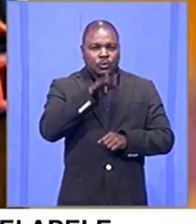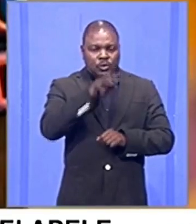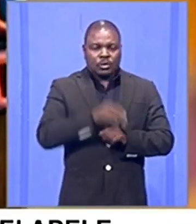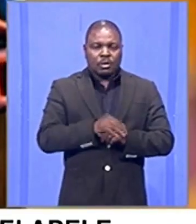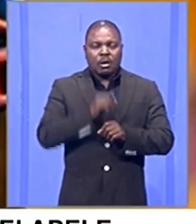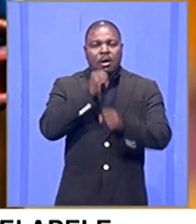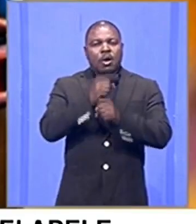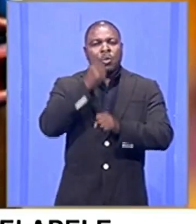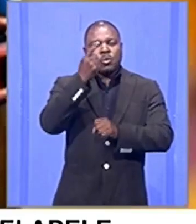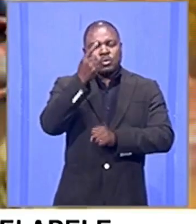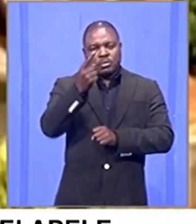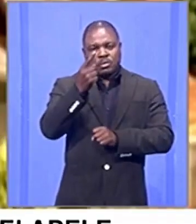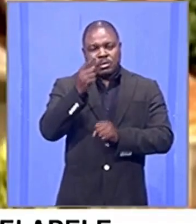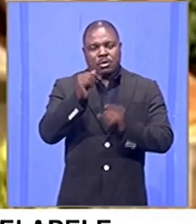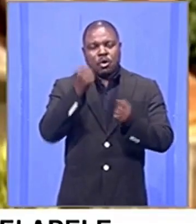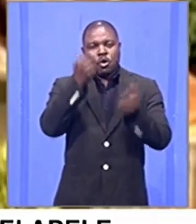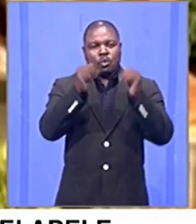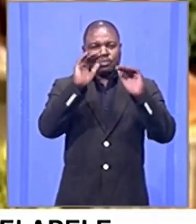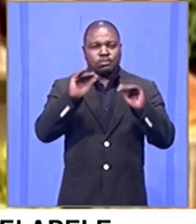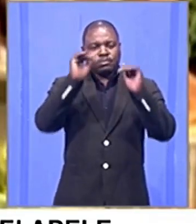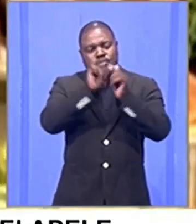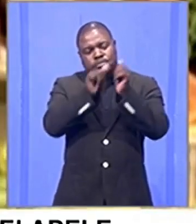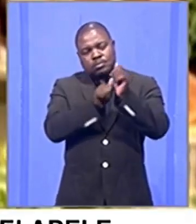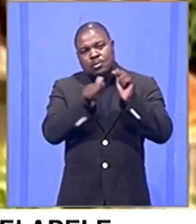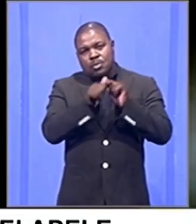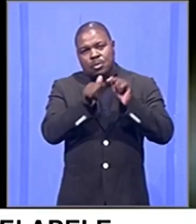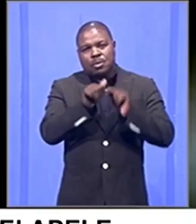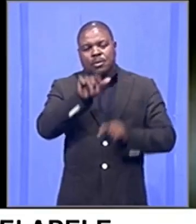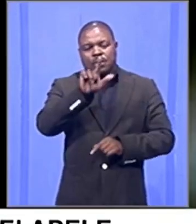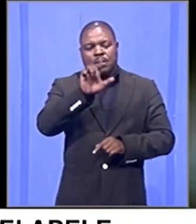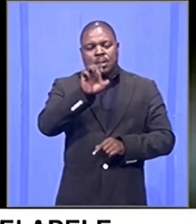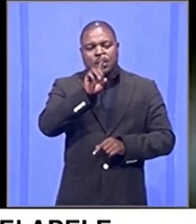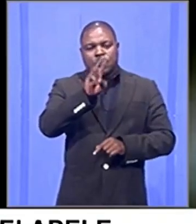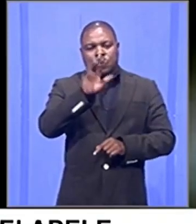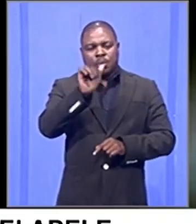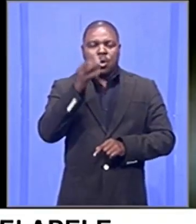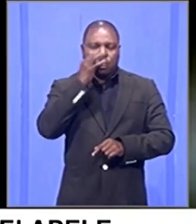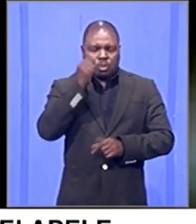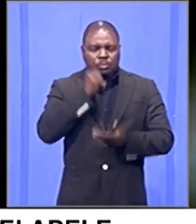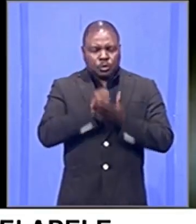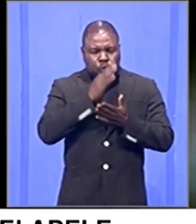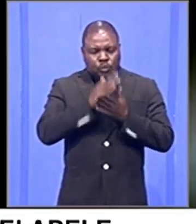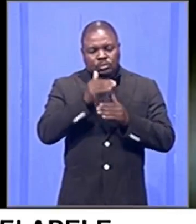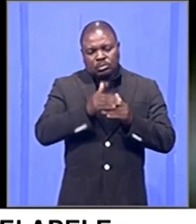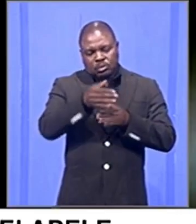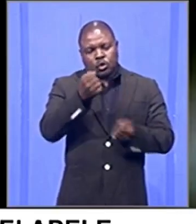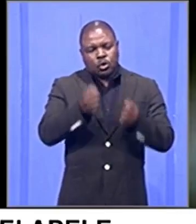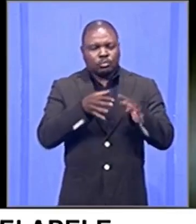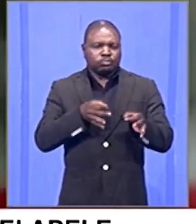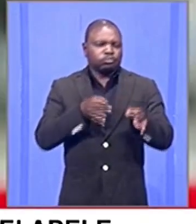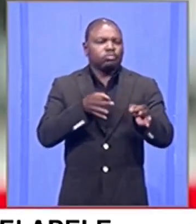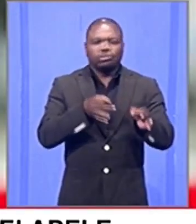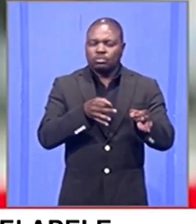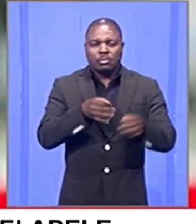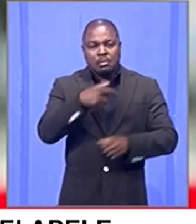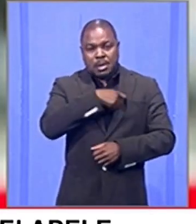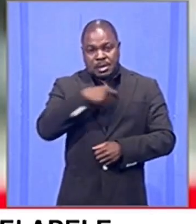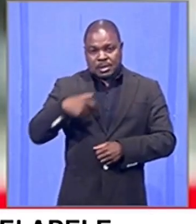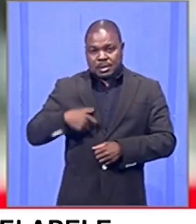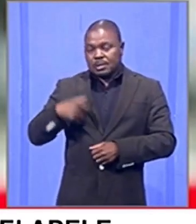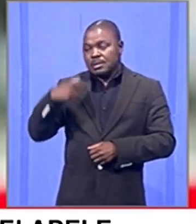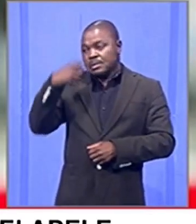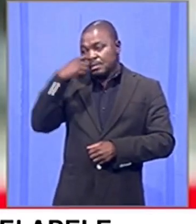Gauteng e leng Aubrey Ledwaba o tshepisitse hore ho tla etswa tsohle ho netefatsa hore ho ba le haubi le tiehiso. Mopresidente Cyril Ramaphosa o